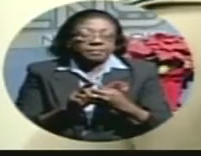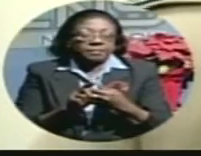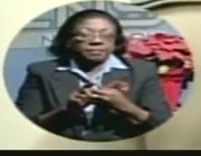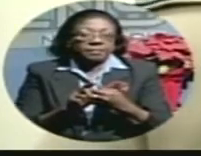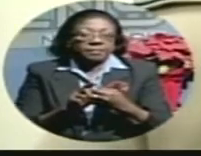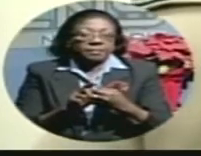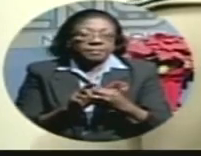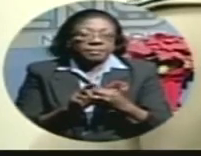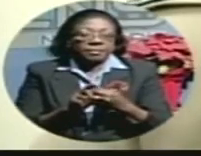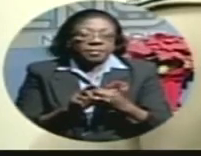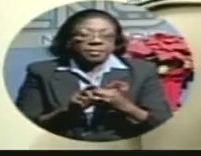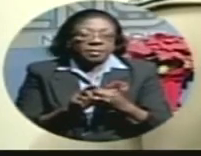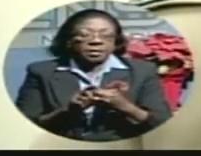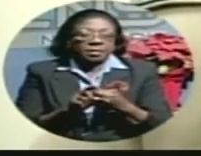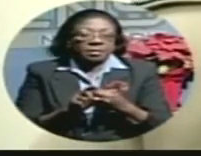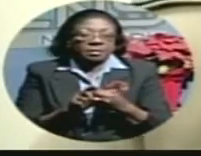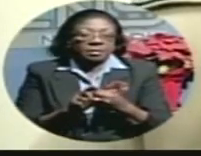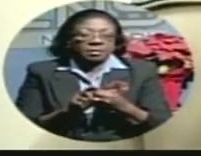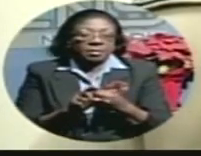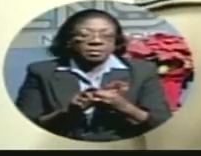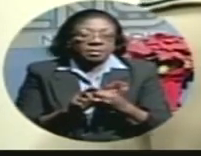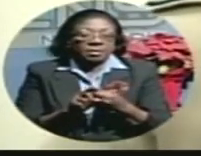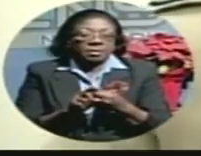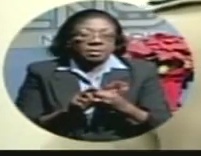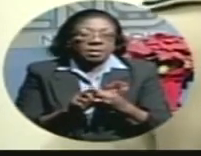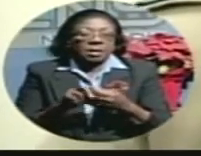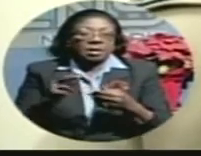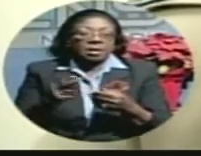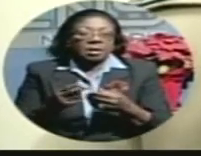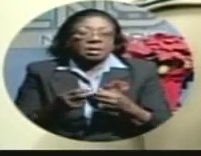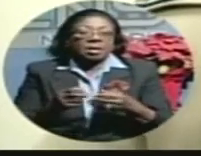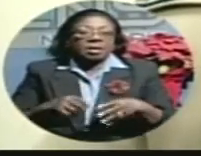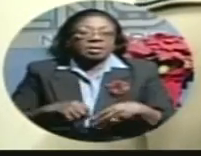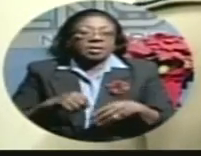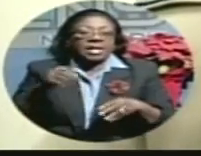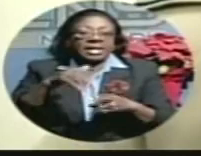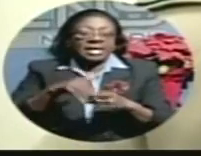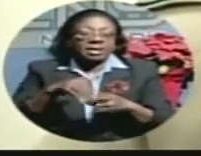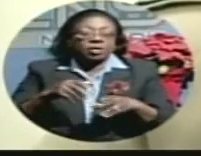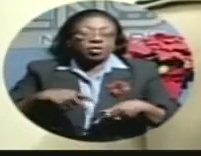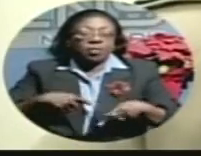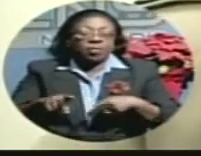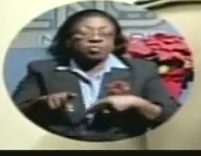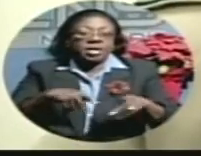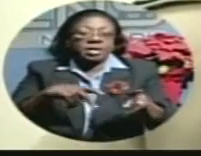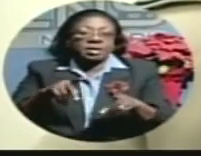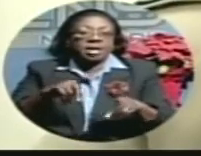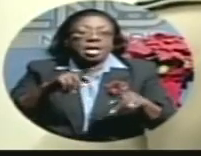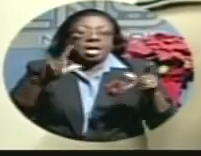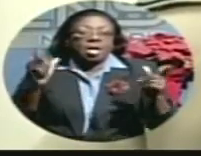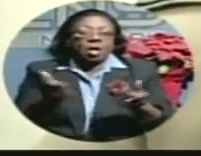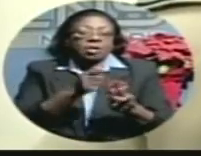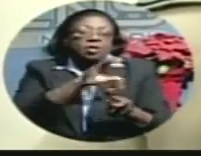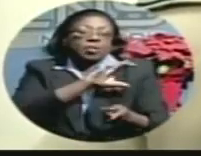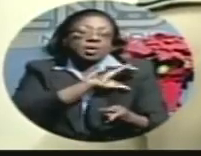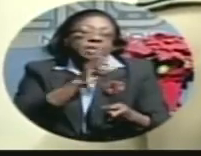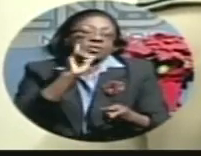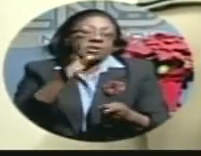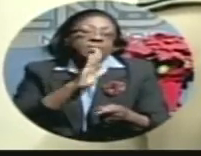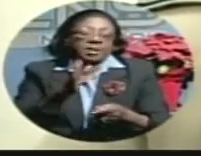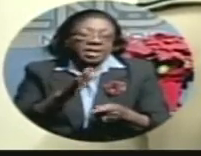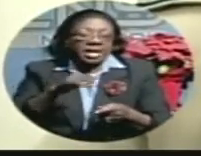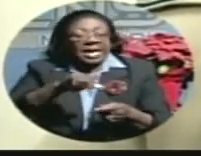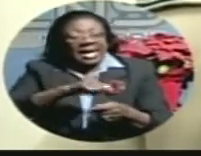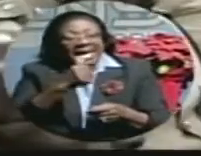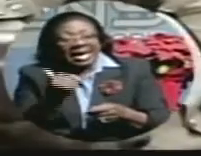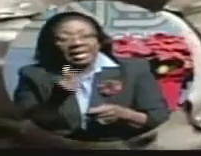the arteries going into Bay Street. The second is the access points where anyone try to get through, we will